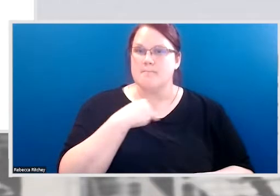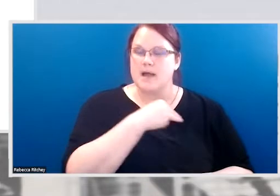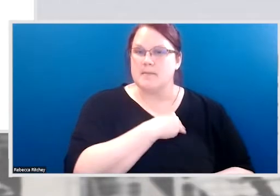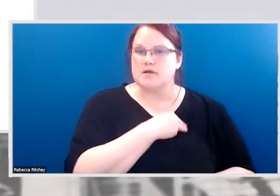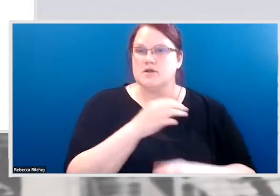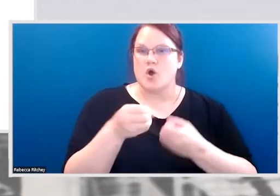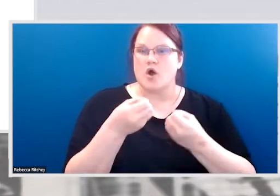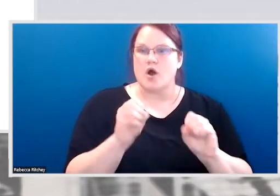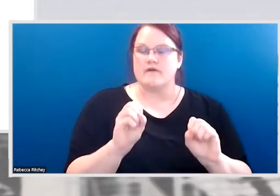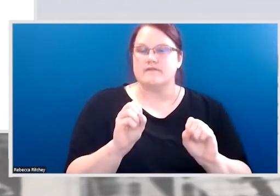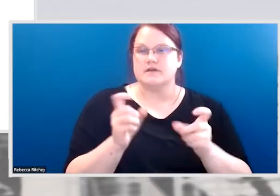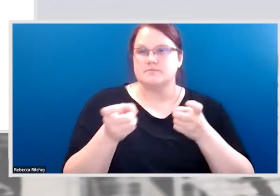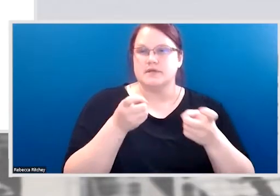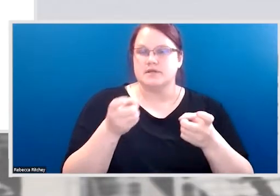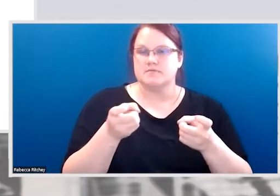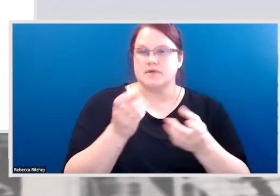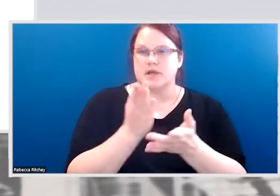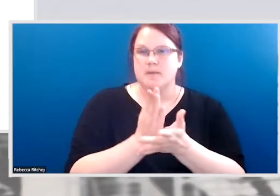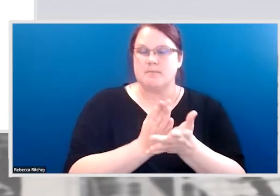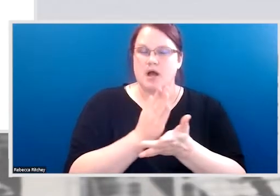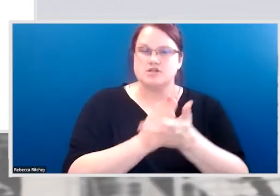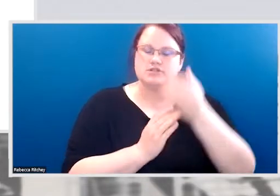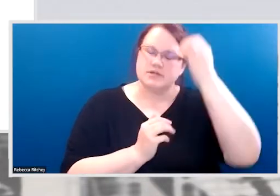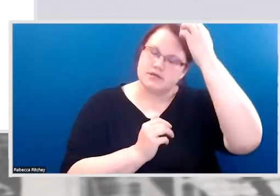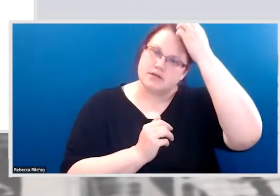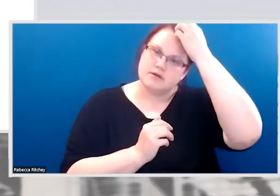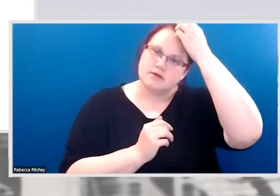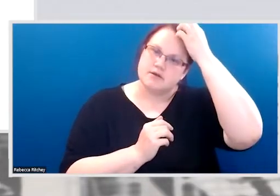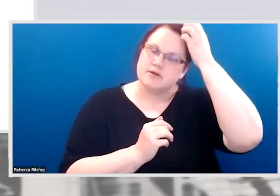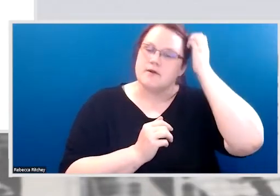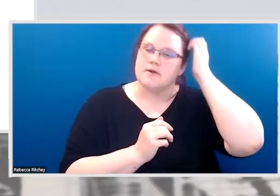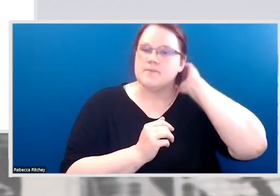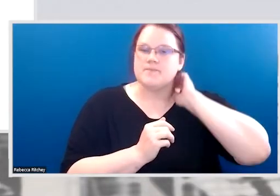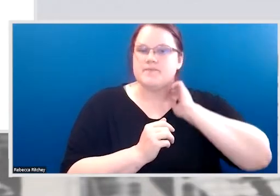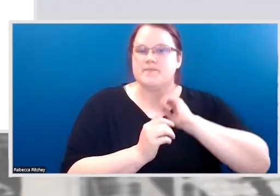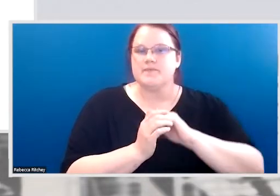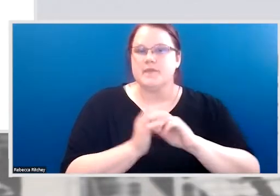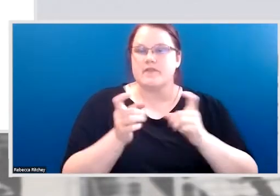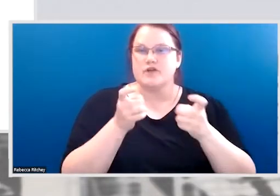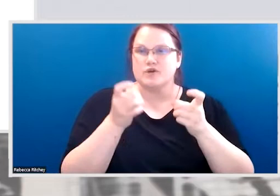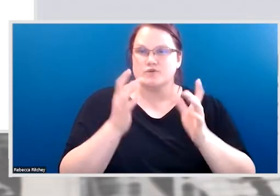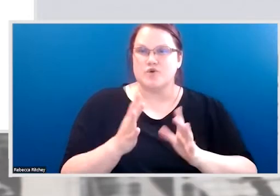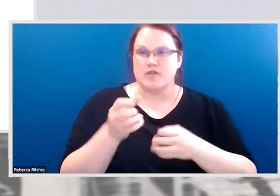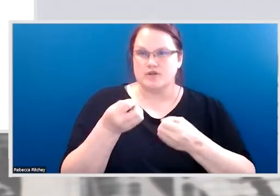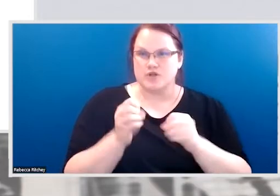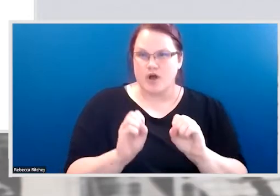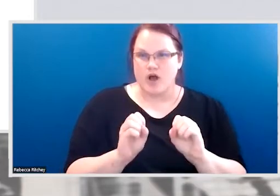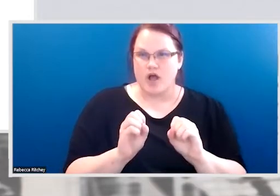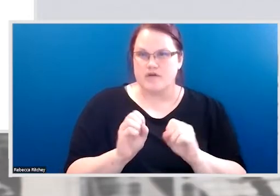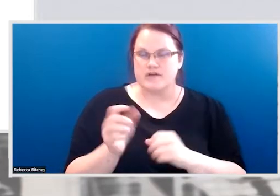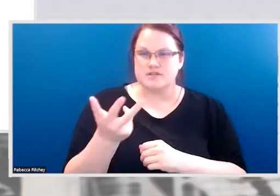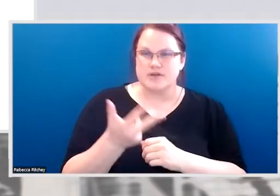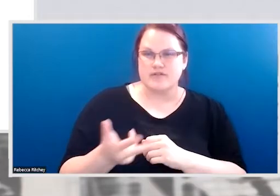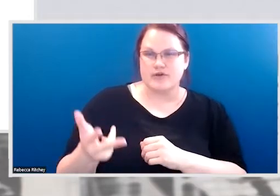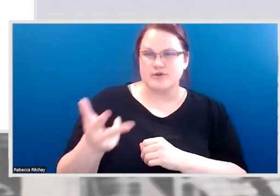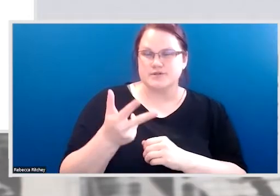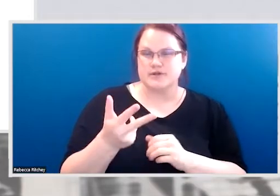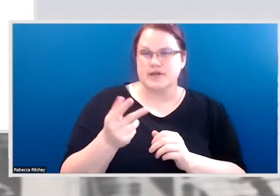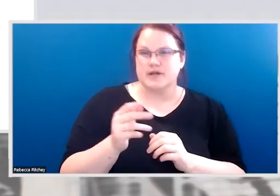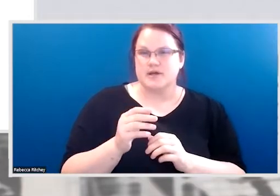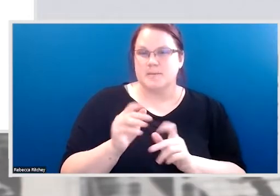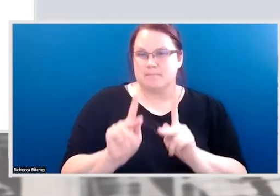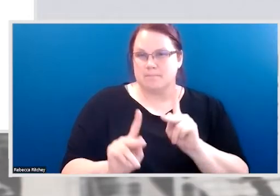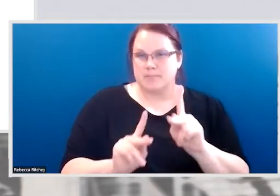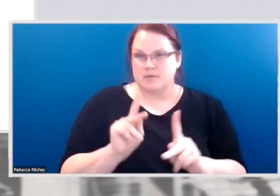Office of Management and Budget from the mayor's office, the City Council Budget Office, and the Controller's Office. Those 3 parties, we get together and